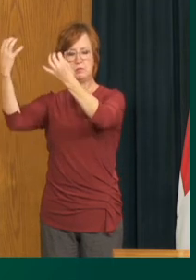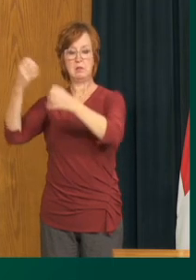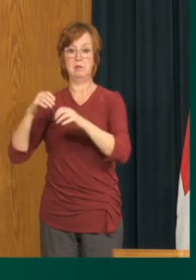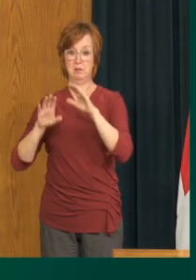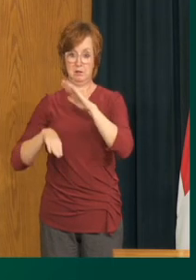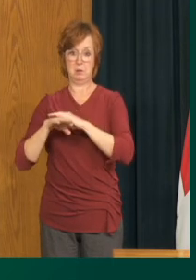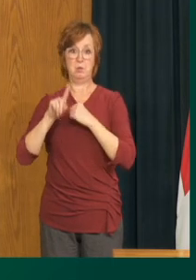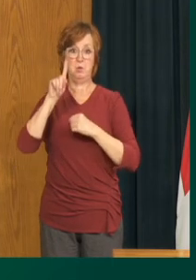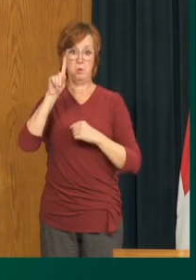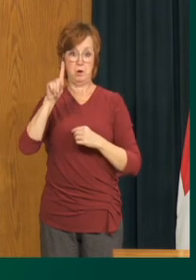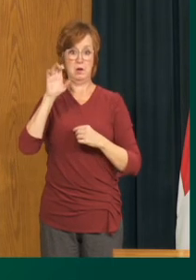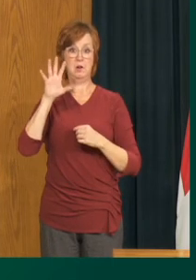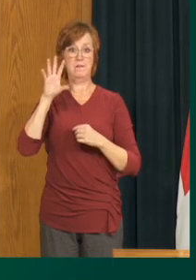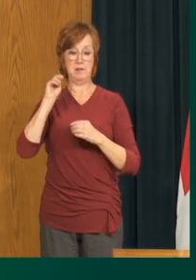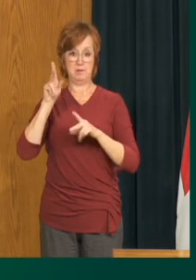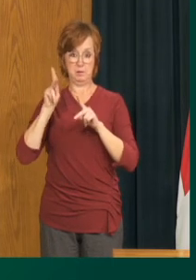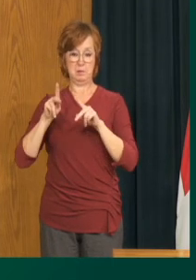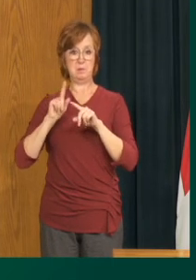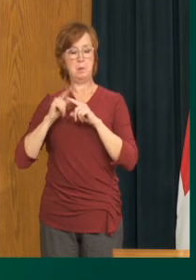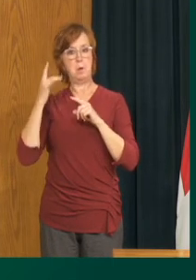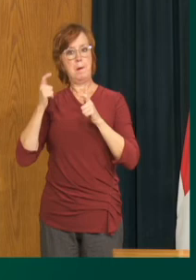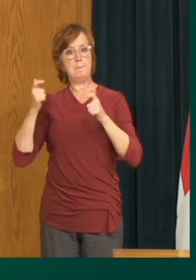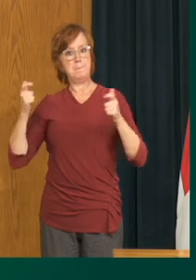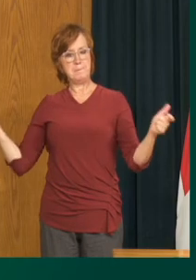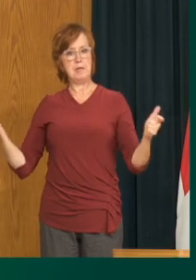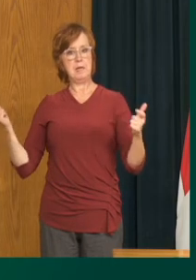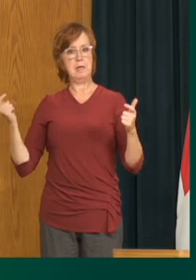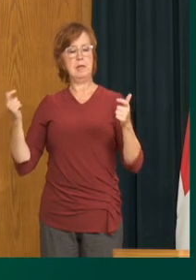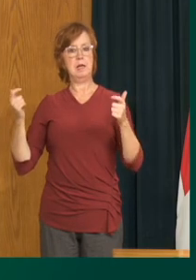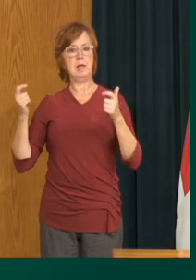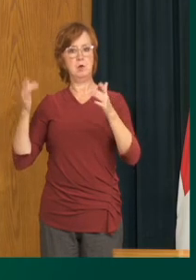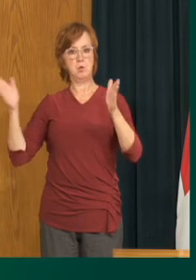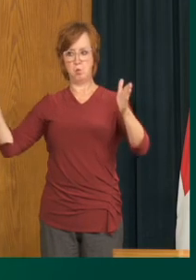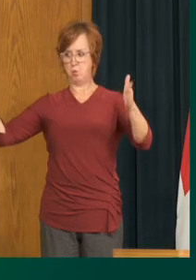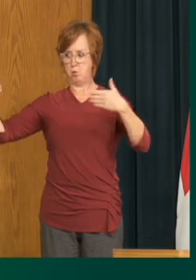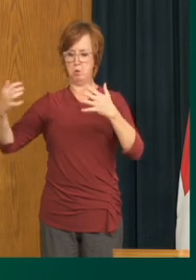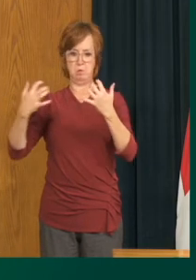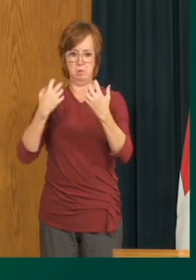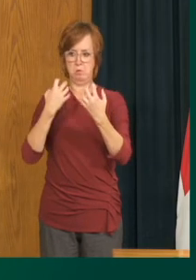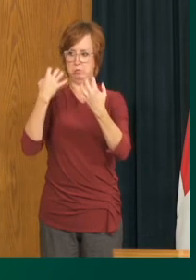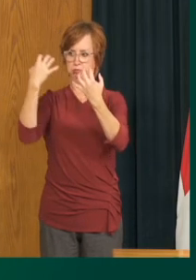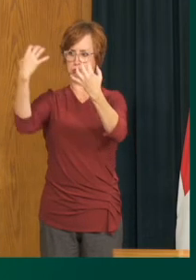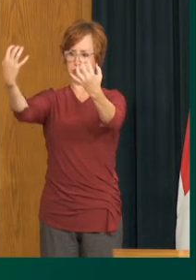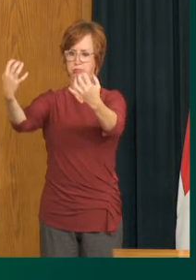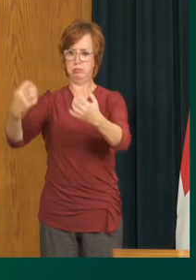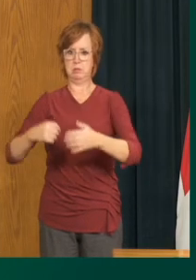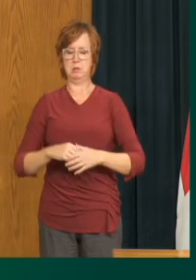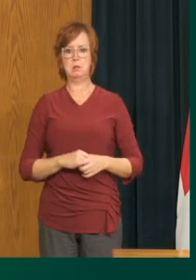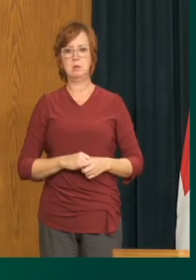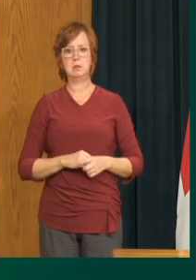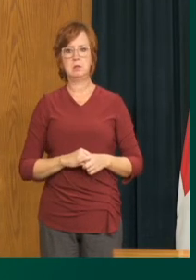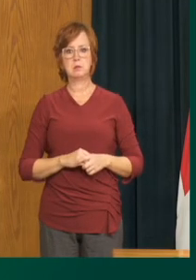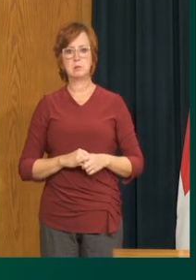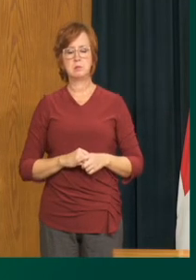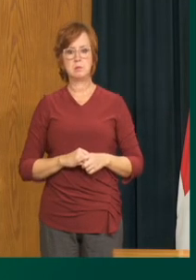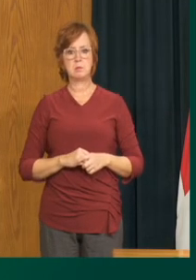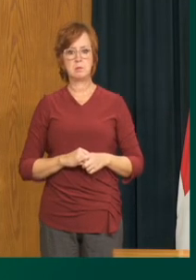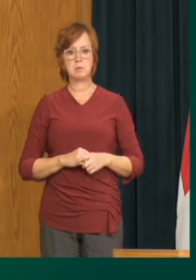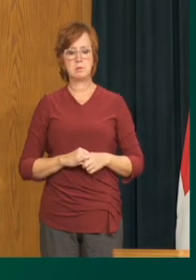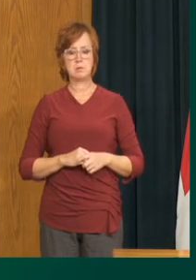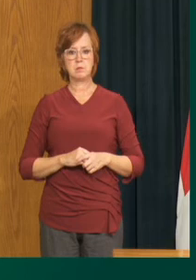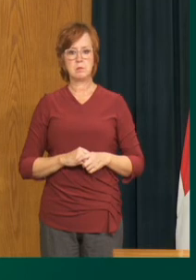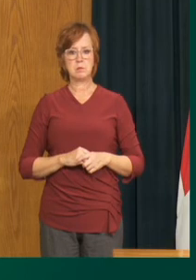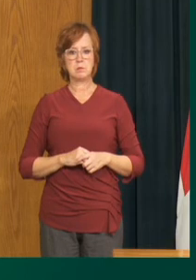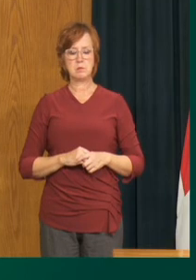accommodate that size of gathering. There is some questions, and we today even on is there an eye to, as we move